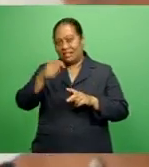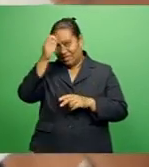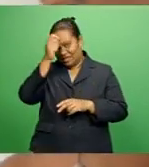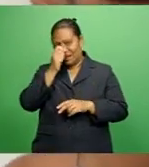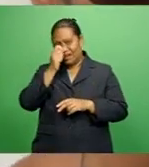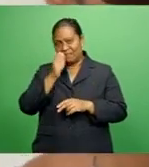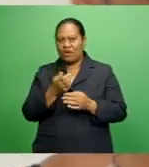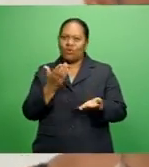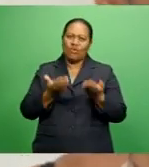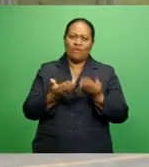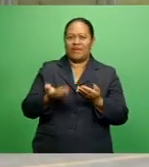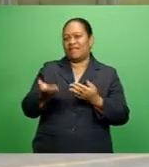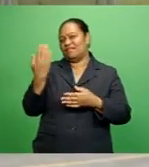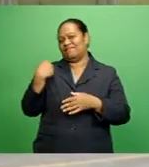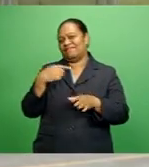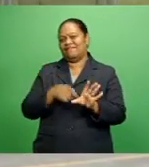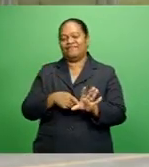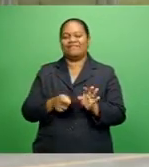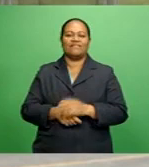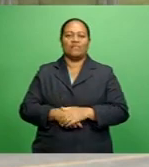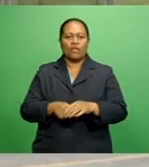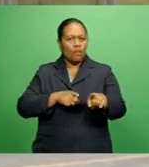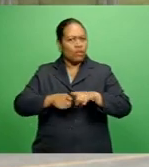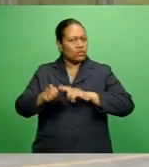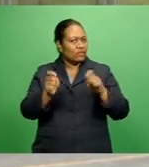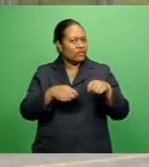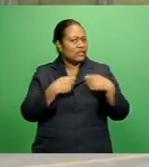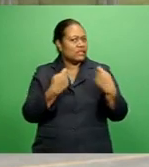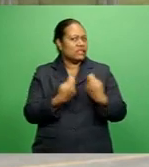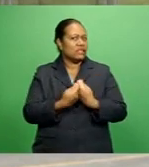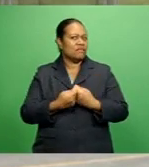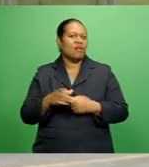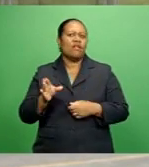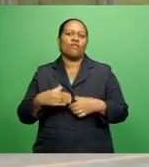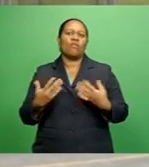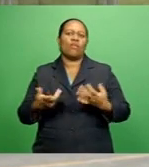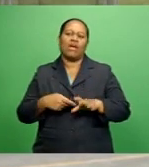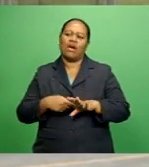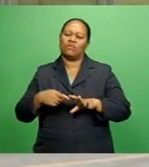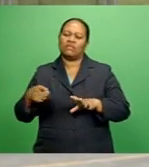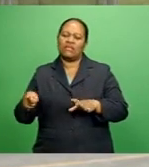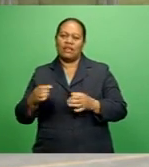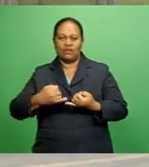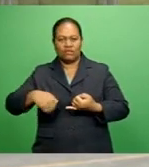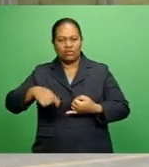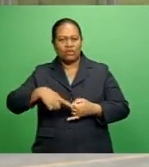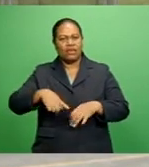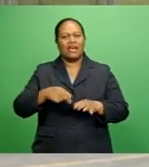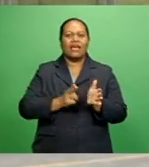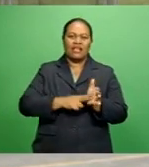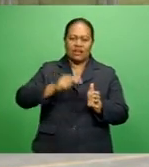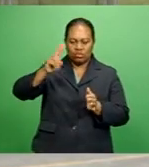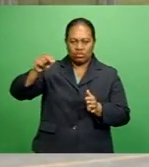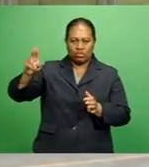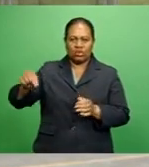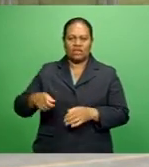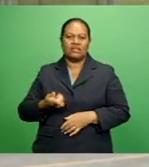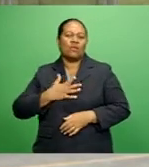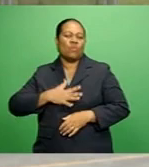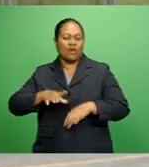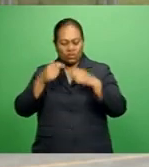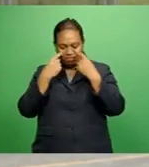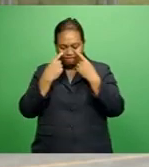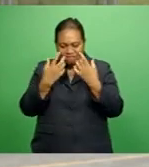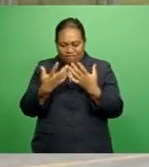we started the season last year. Majority of the teams coming from outside the Suva-Nausori corridor aims to get the much-needed